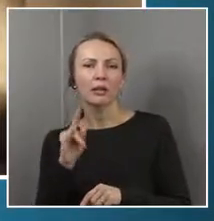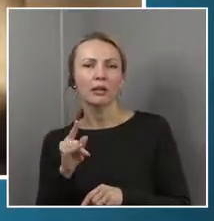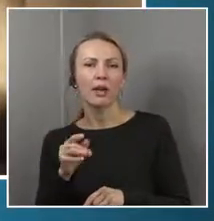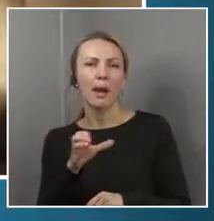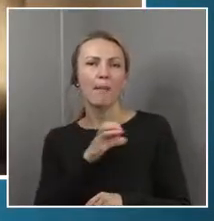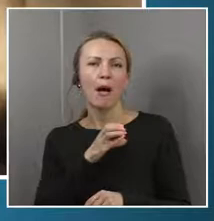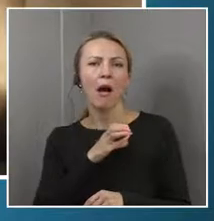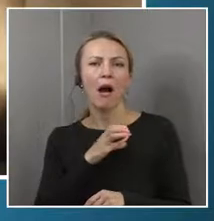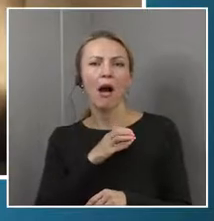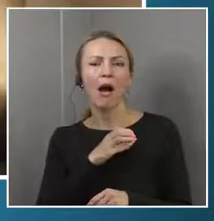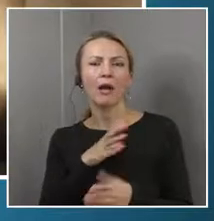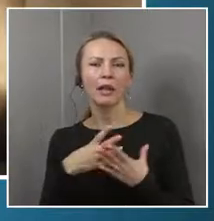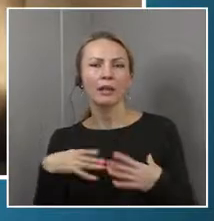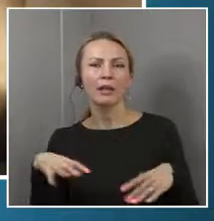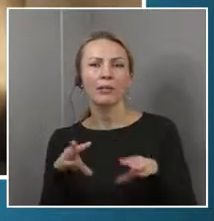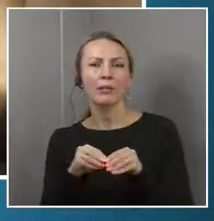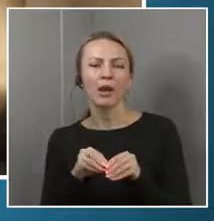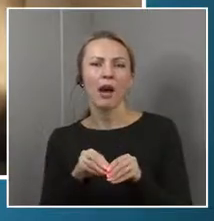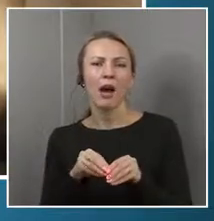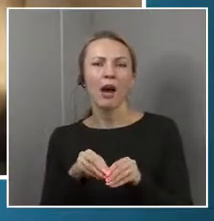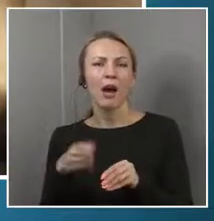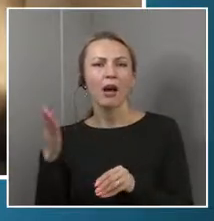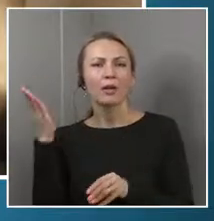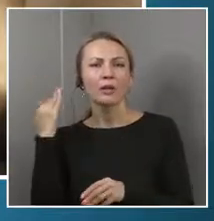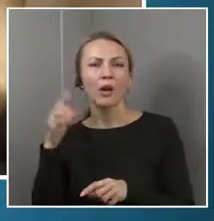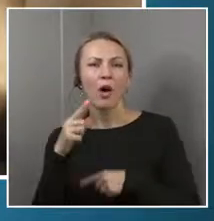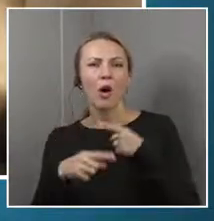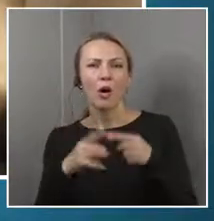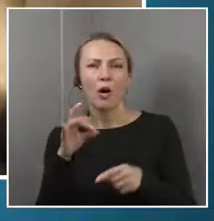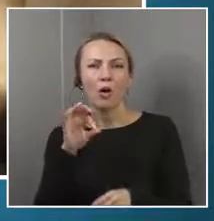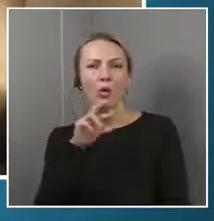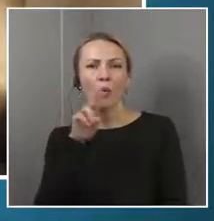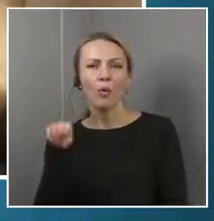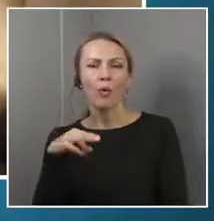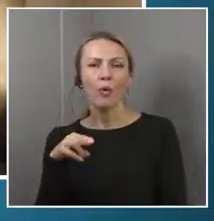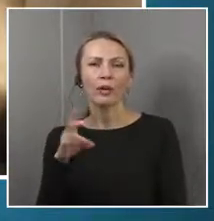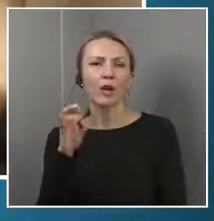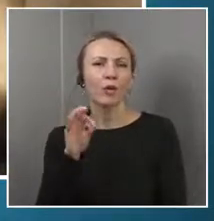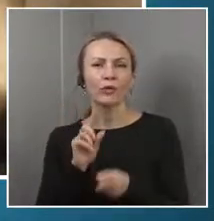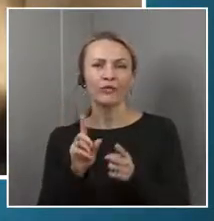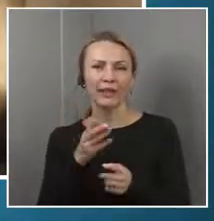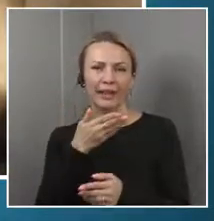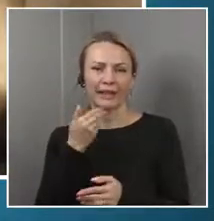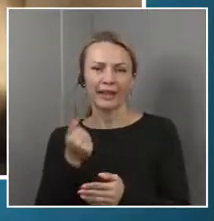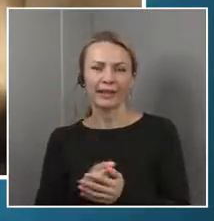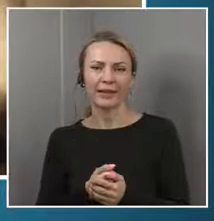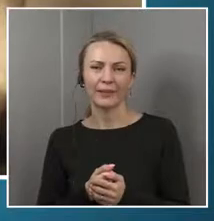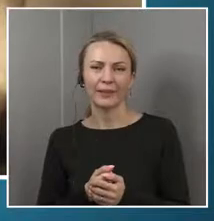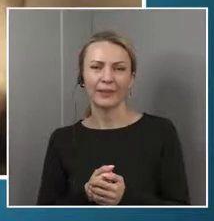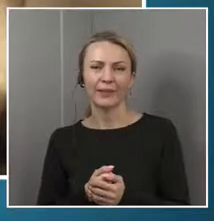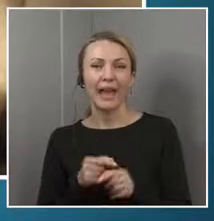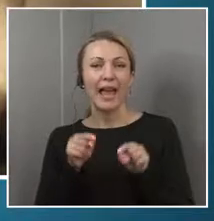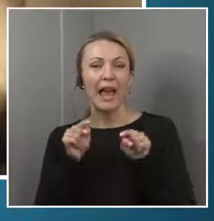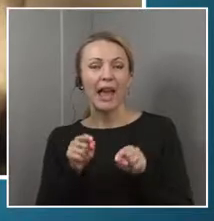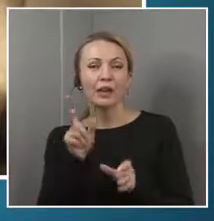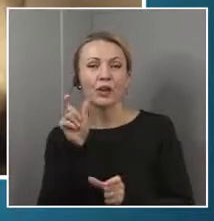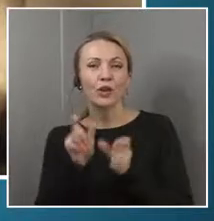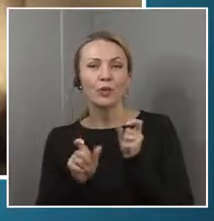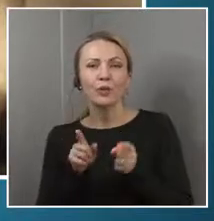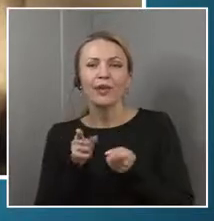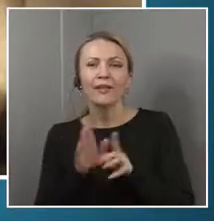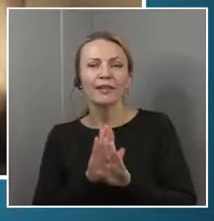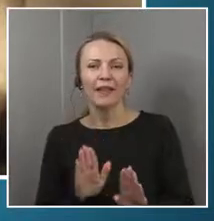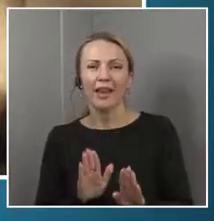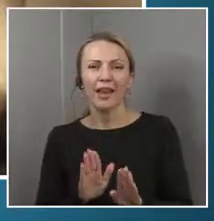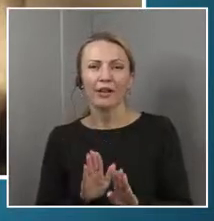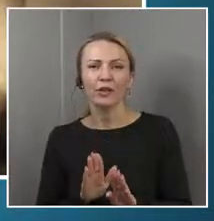riche. I don't think those are always the genuine collectors. I think it is really the passion that should be